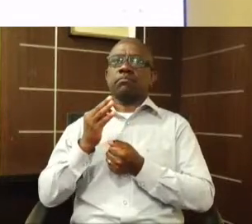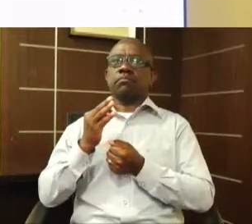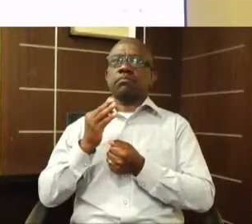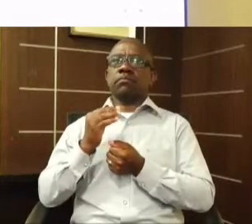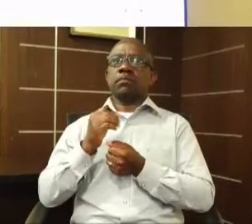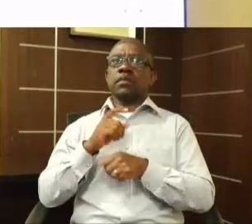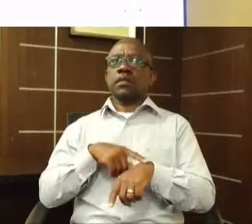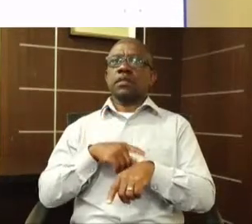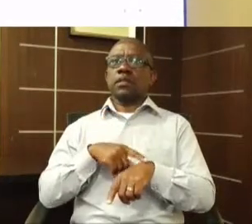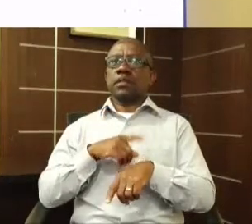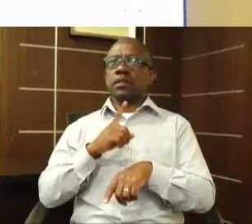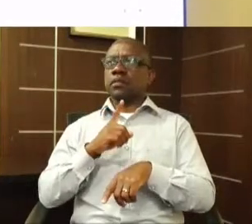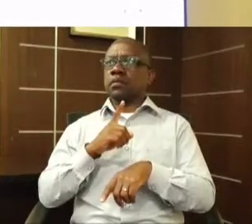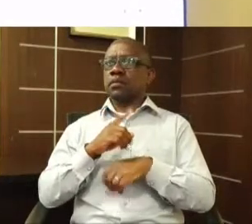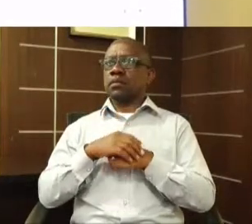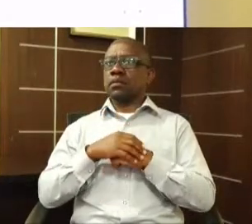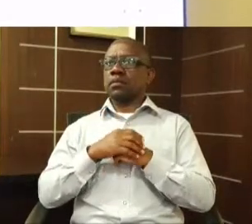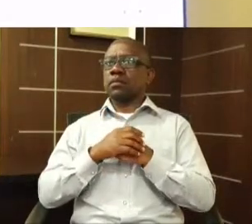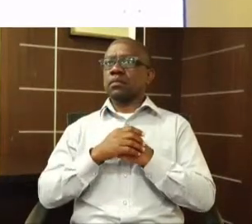we're